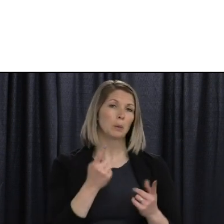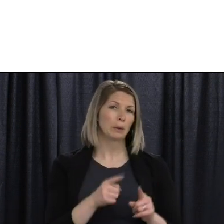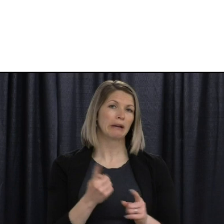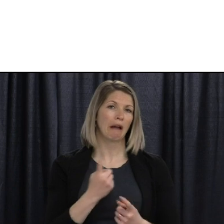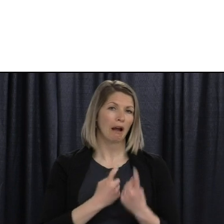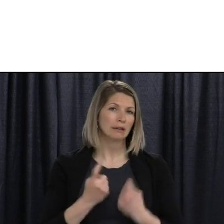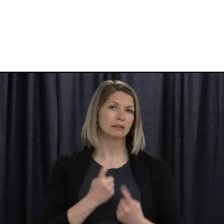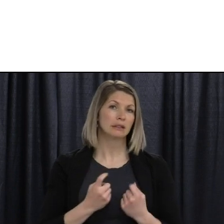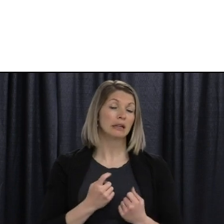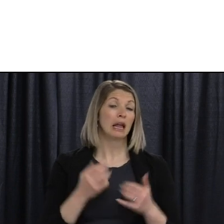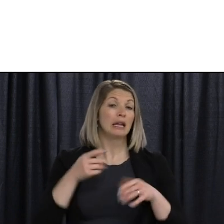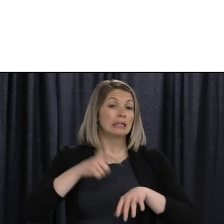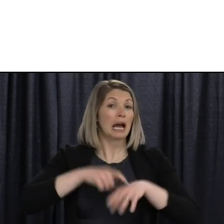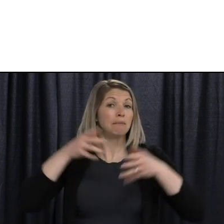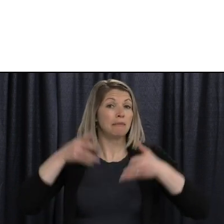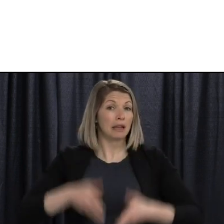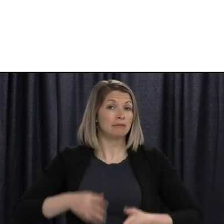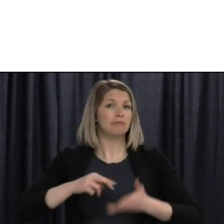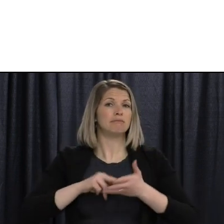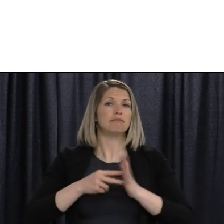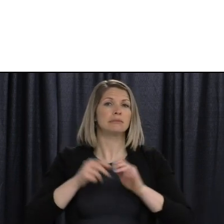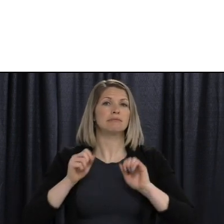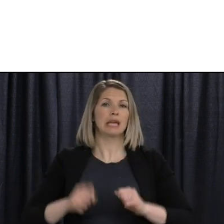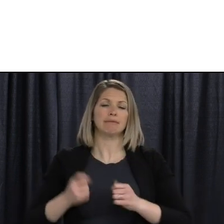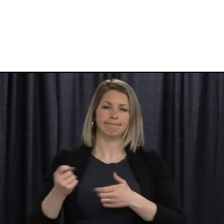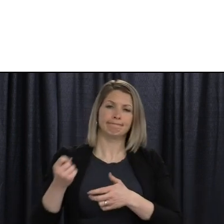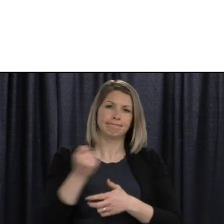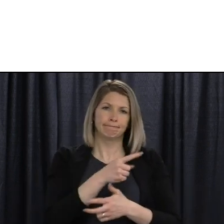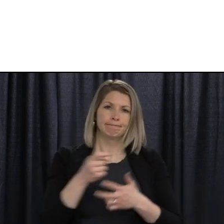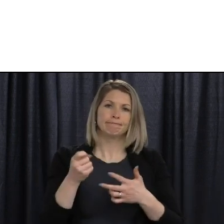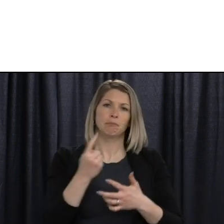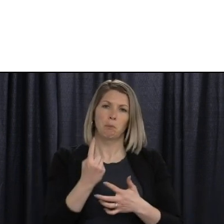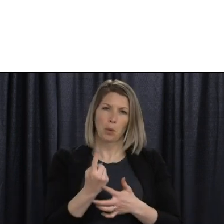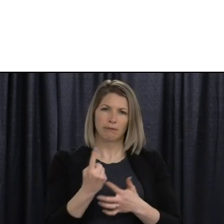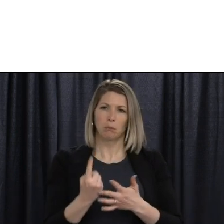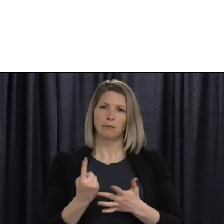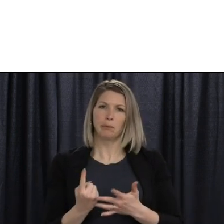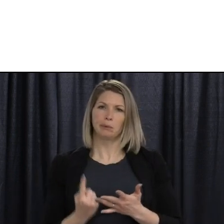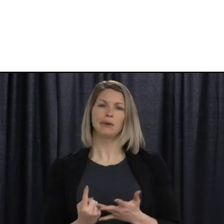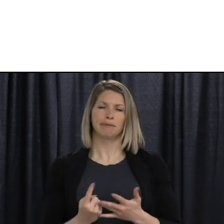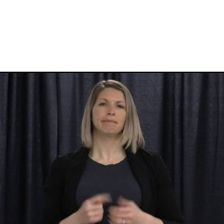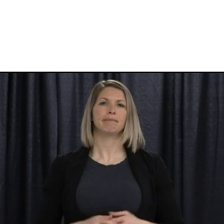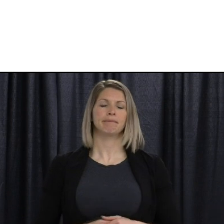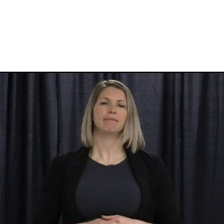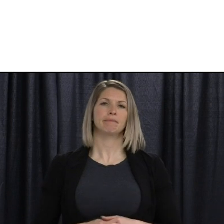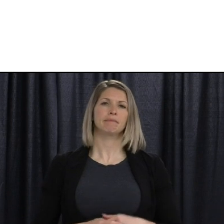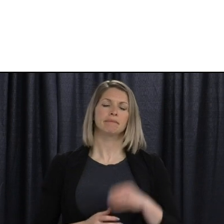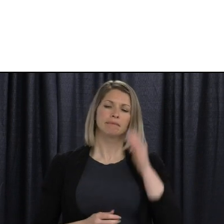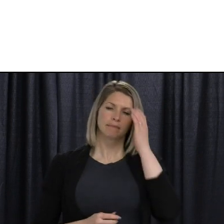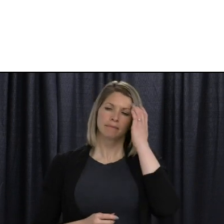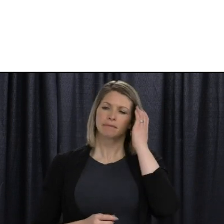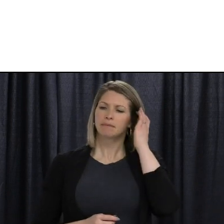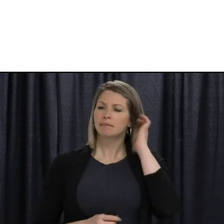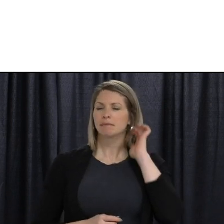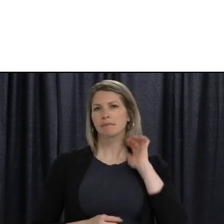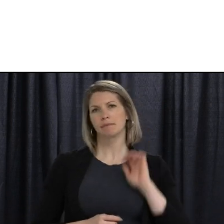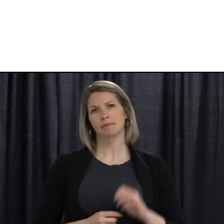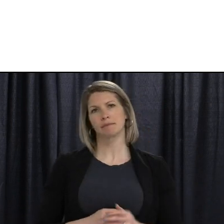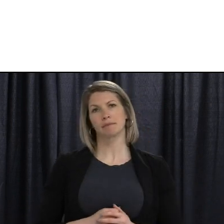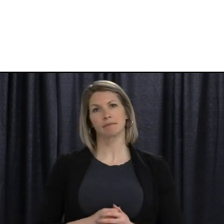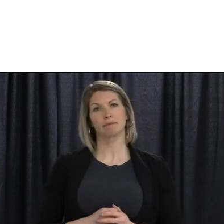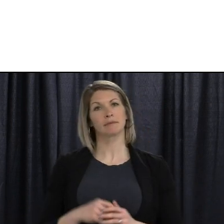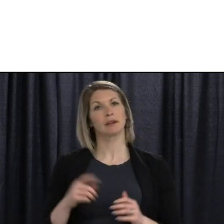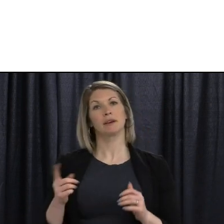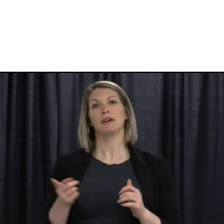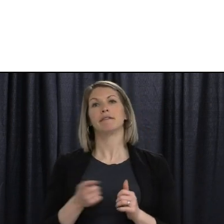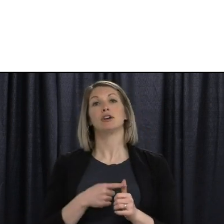single questions. This call will end at 2:59 p.m., and further questions can be emailed. Our first questions today are from